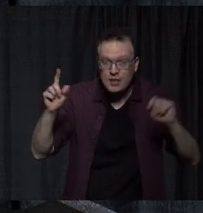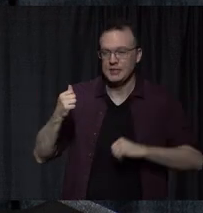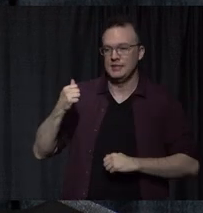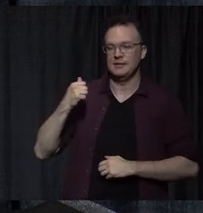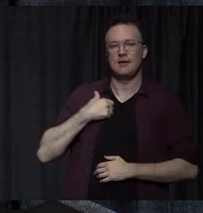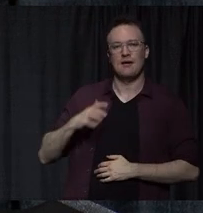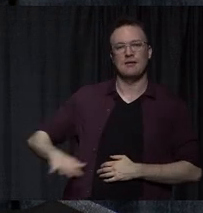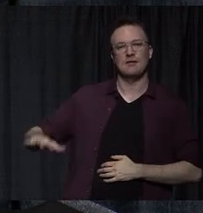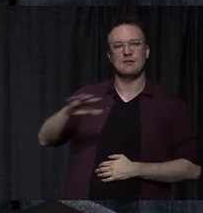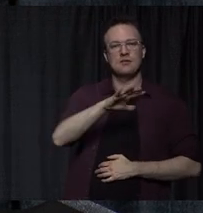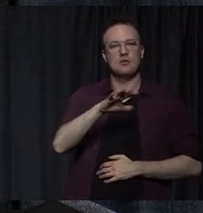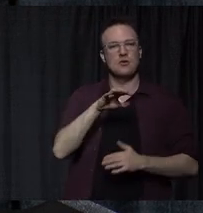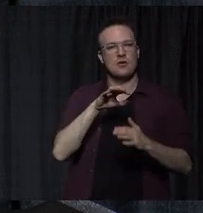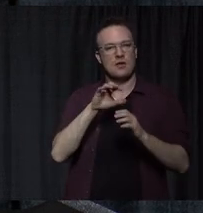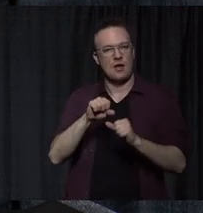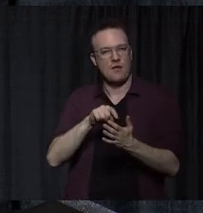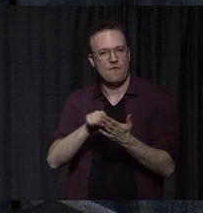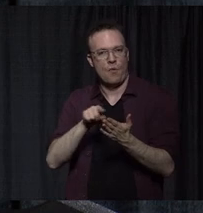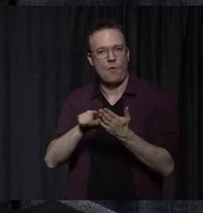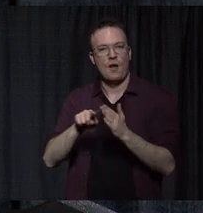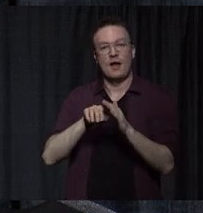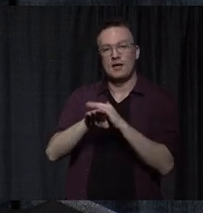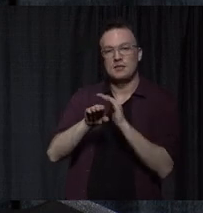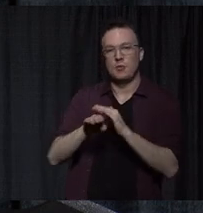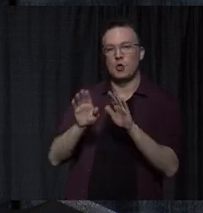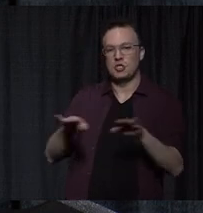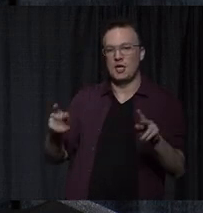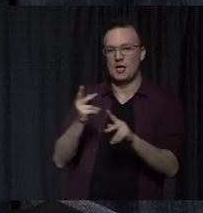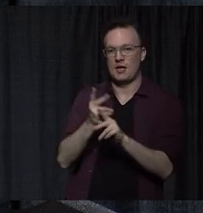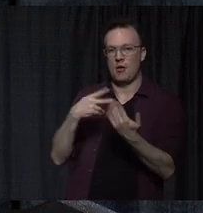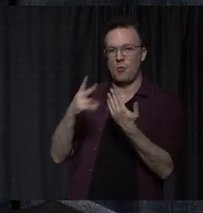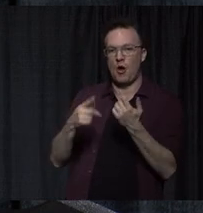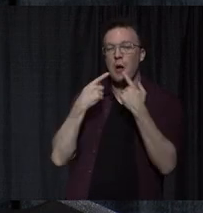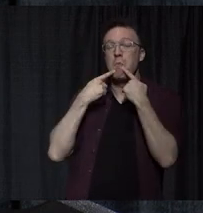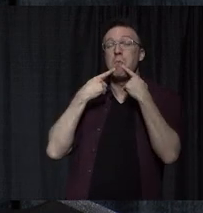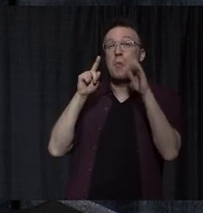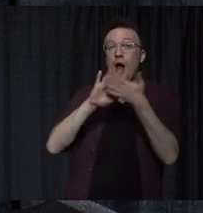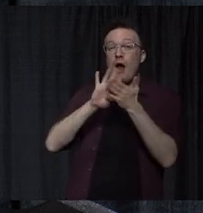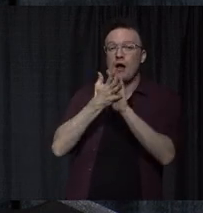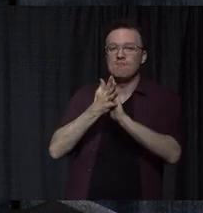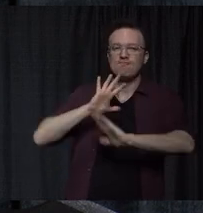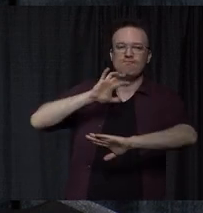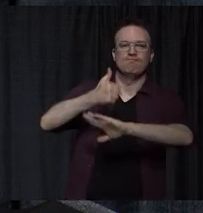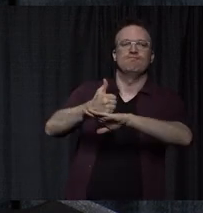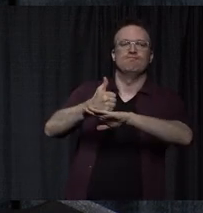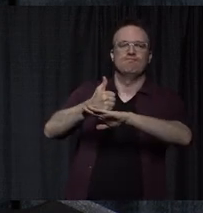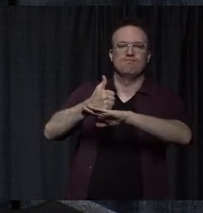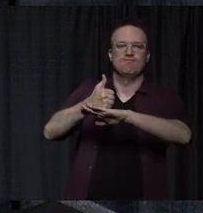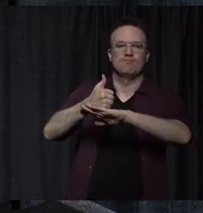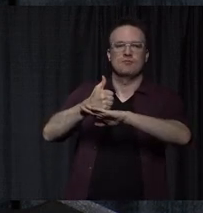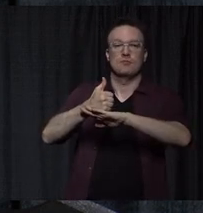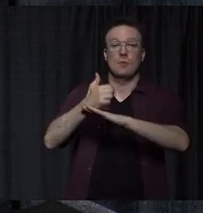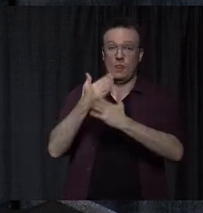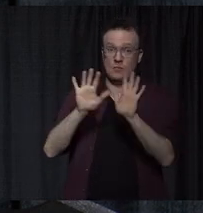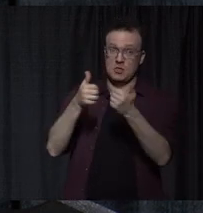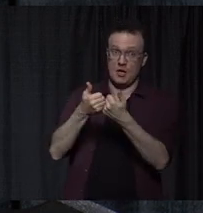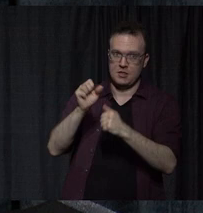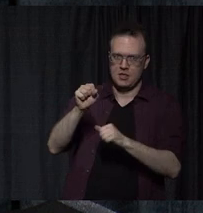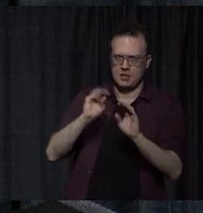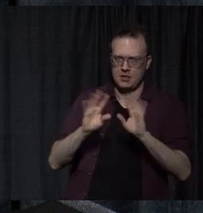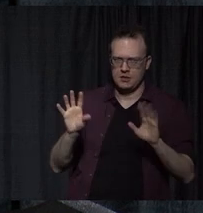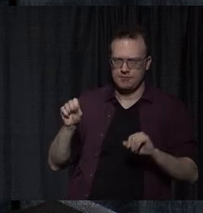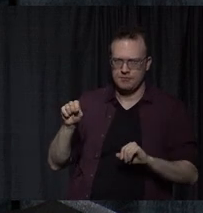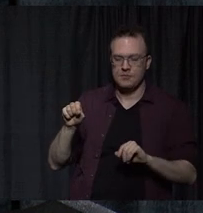A national affordable, accessible childcare program is finally becoming a reality. With some challenges,